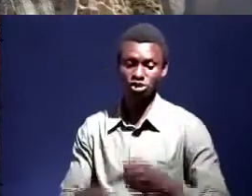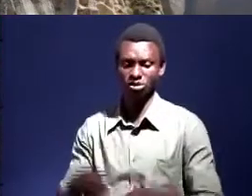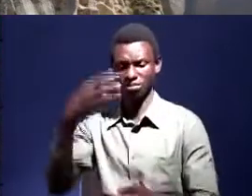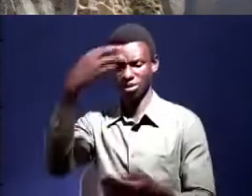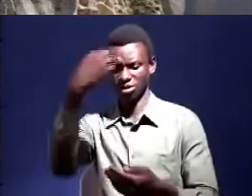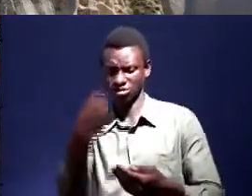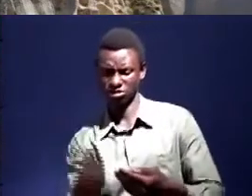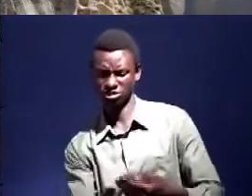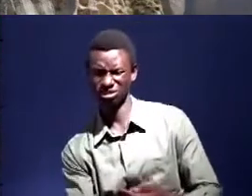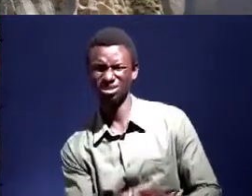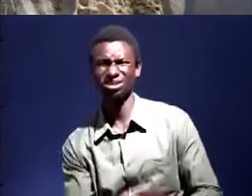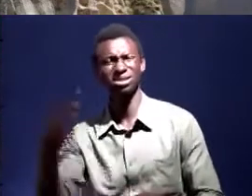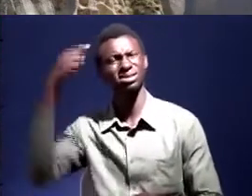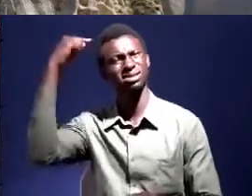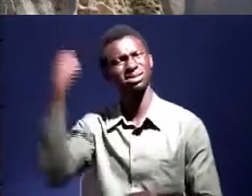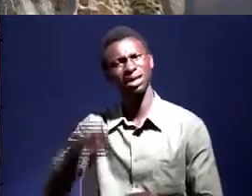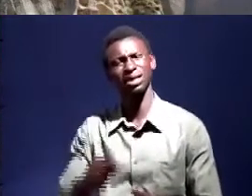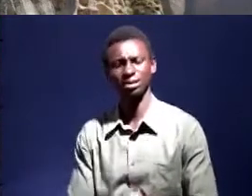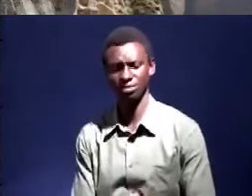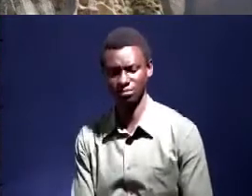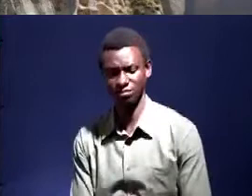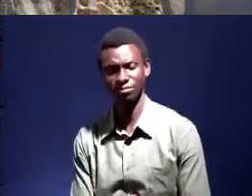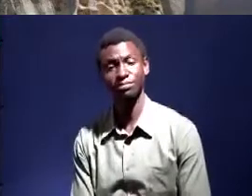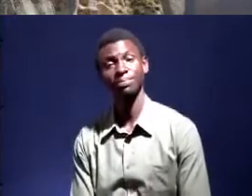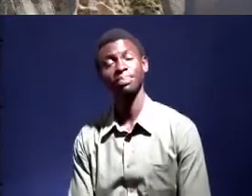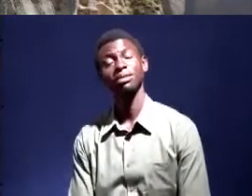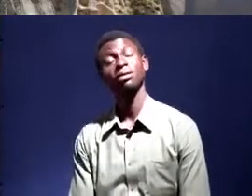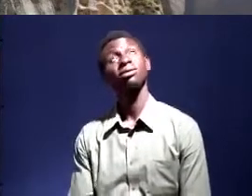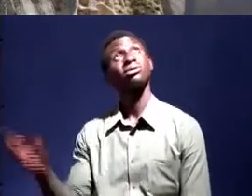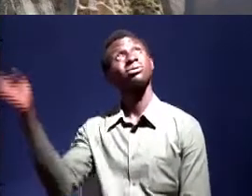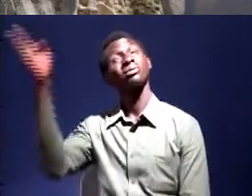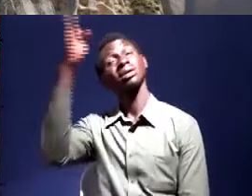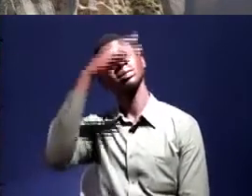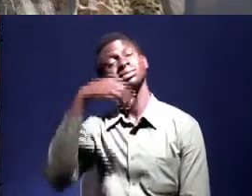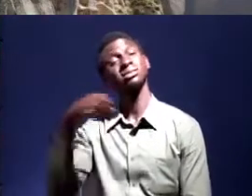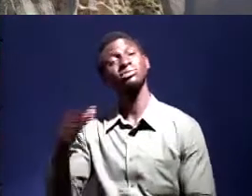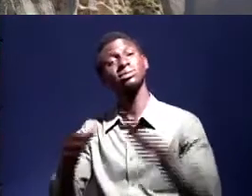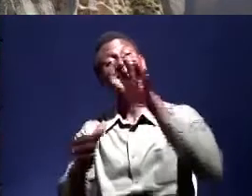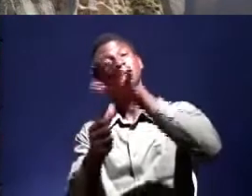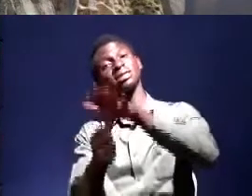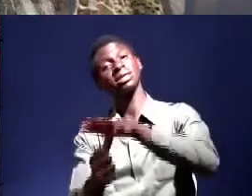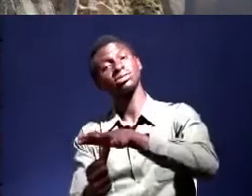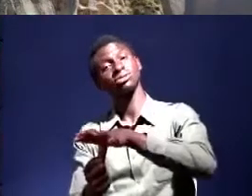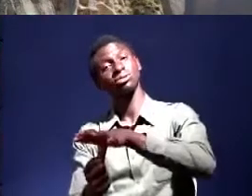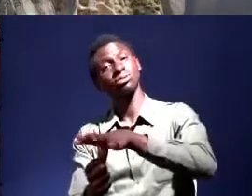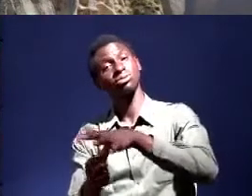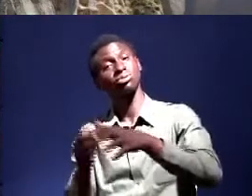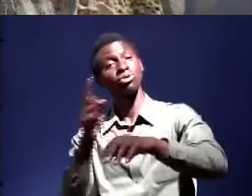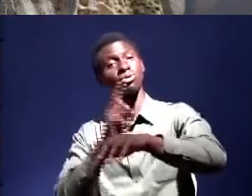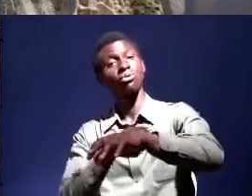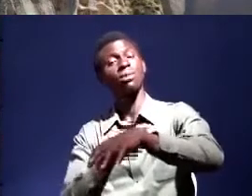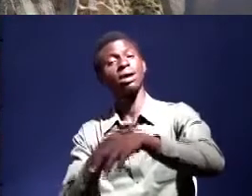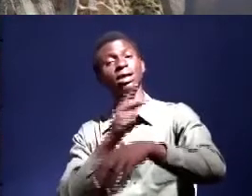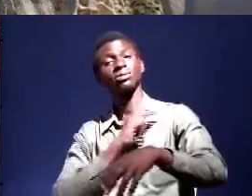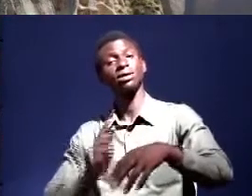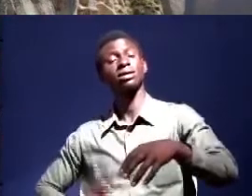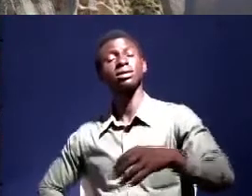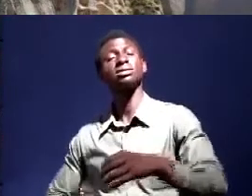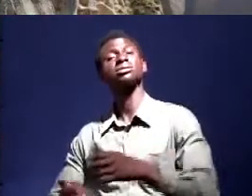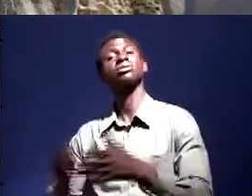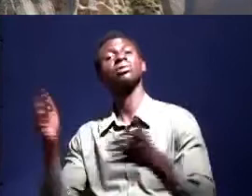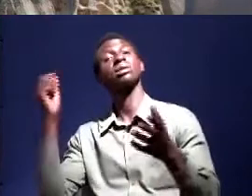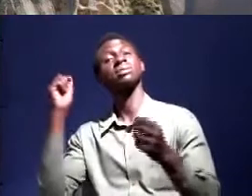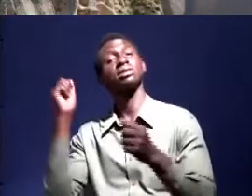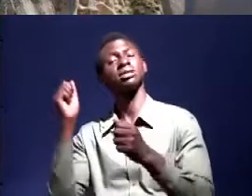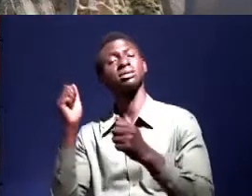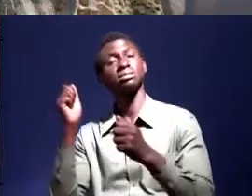Uturuki. In the days of persecution. Katika siku za mateso. When the Christians were persecuted. Wakati wa Kristo walipoteswa. They made